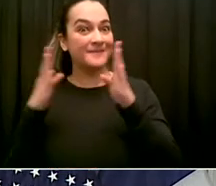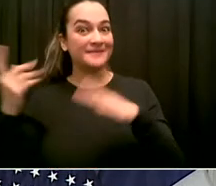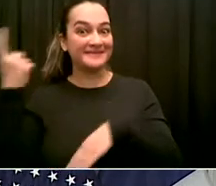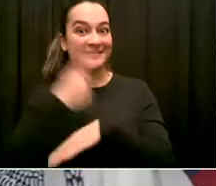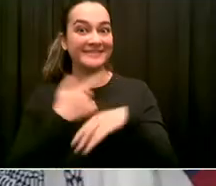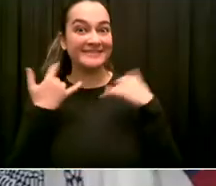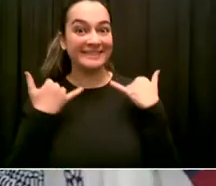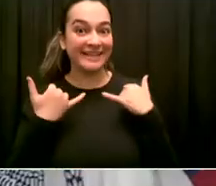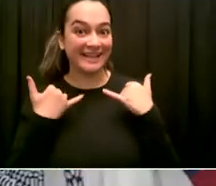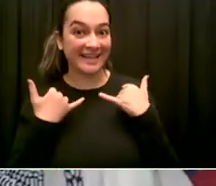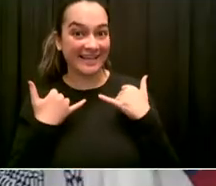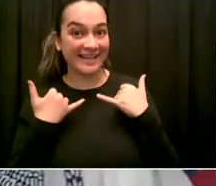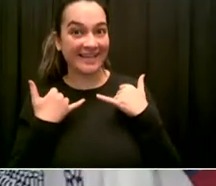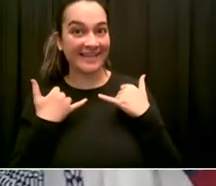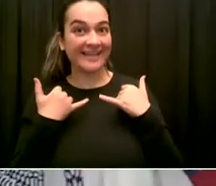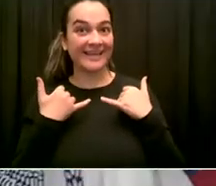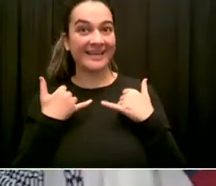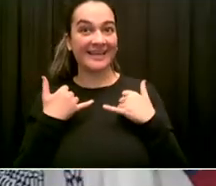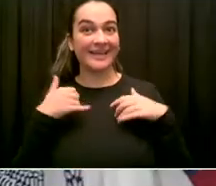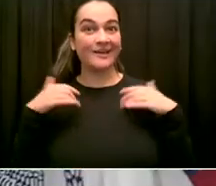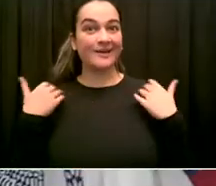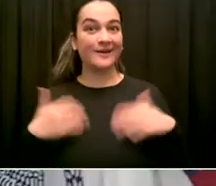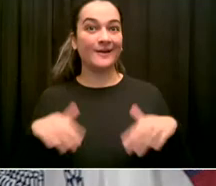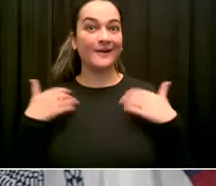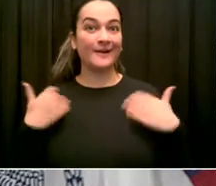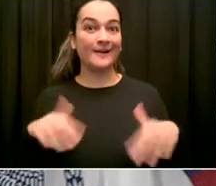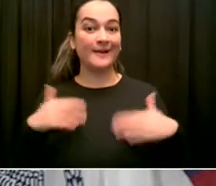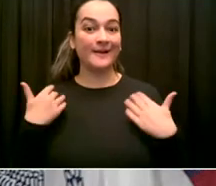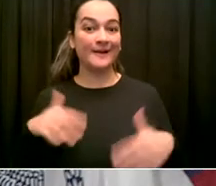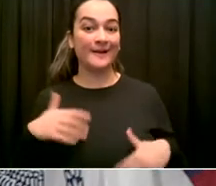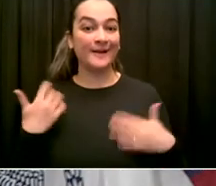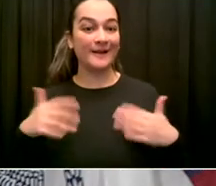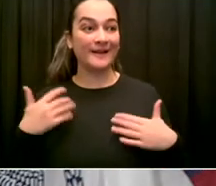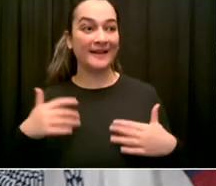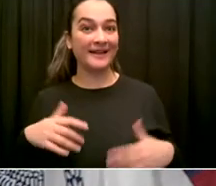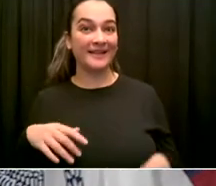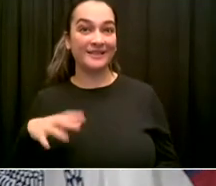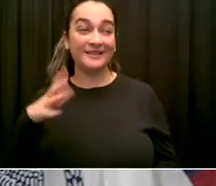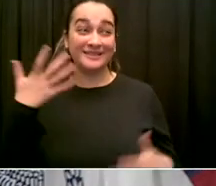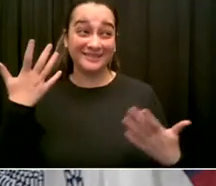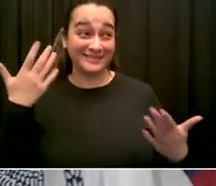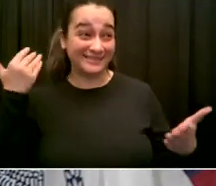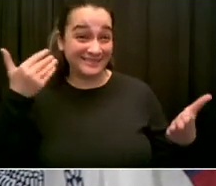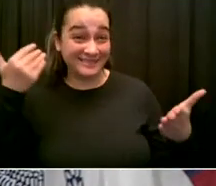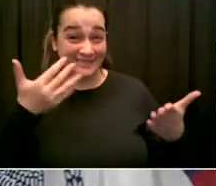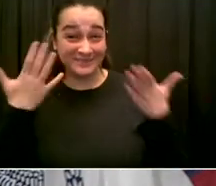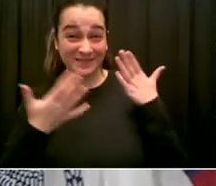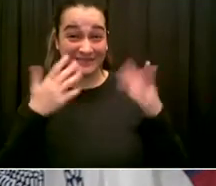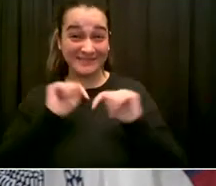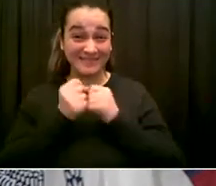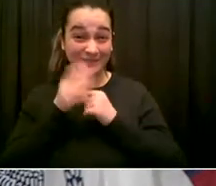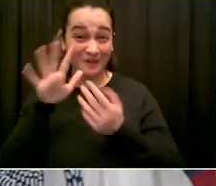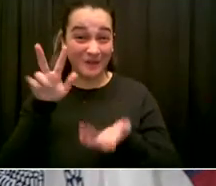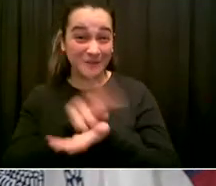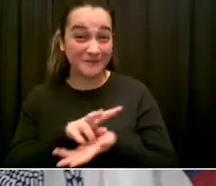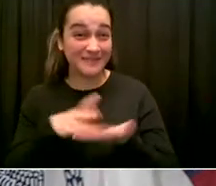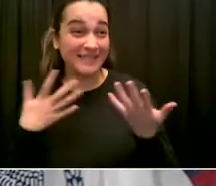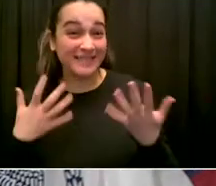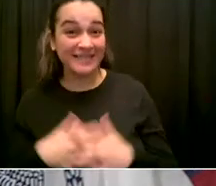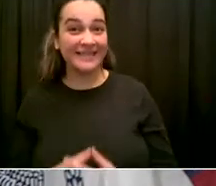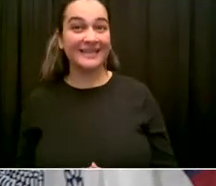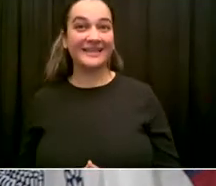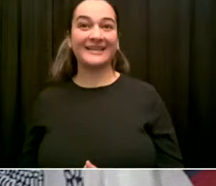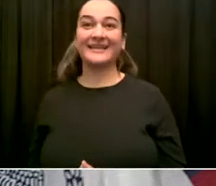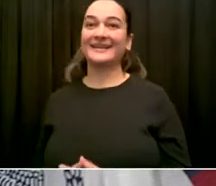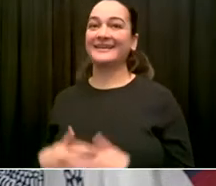day when all teams are potential winners. Exactly. First question on a more serious topic.